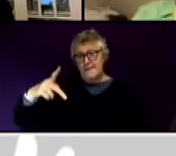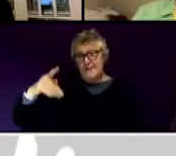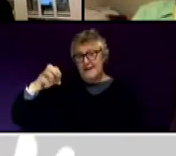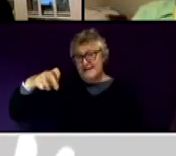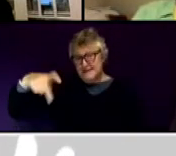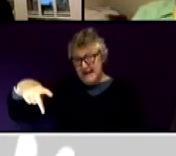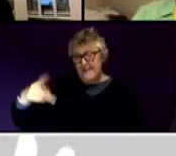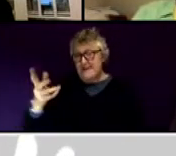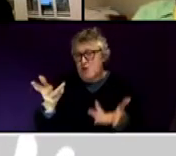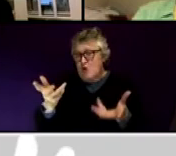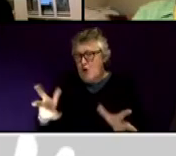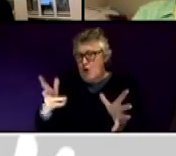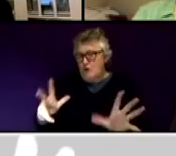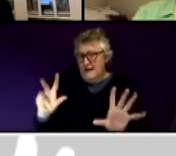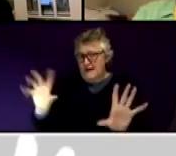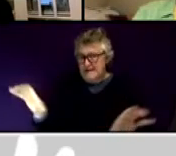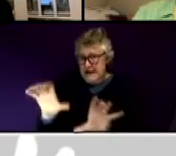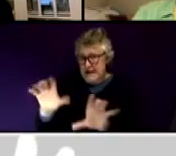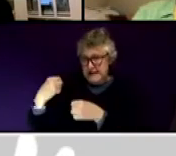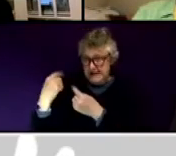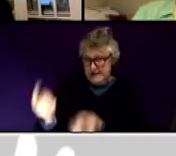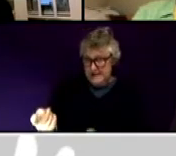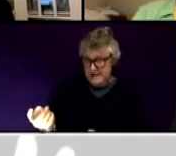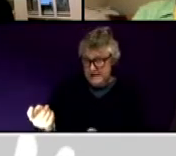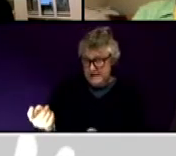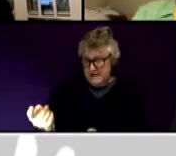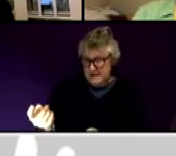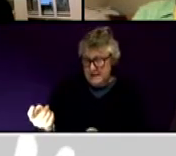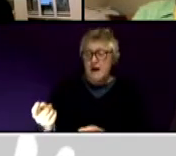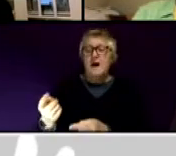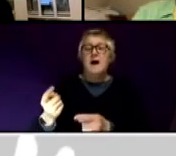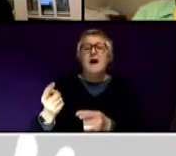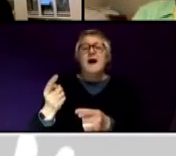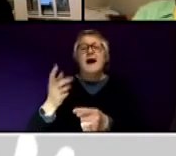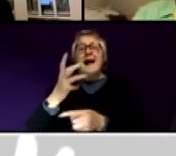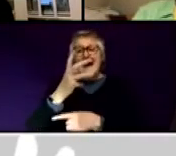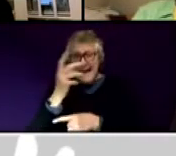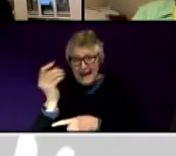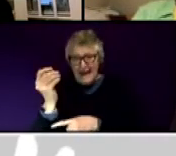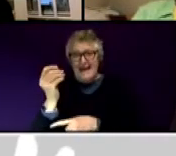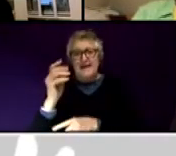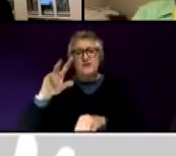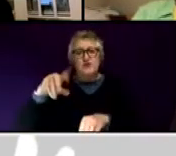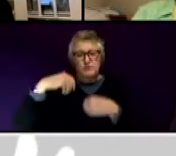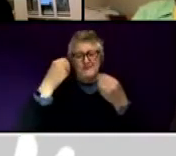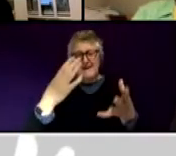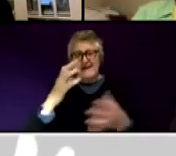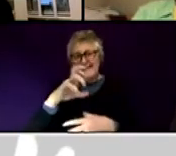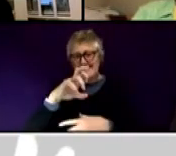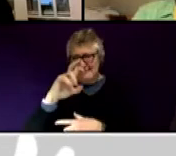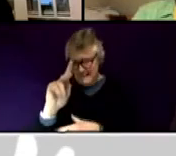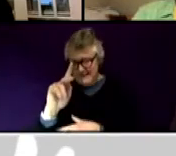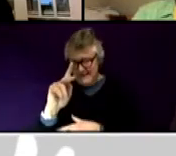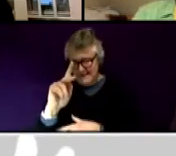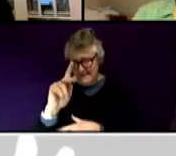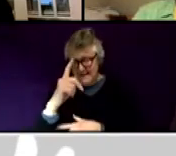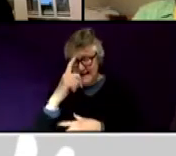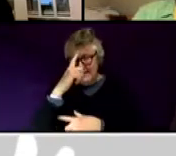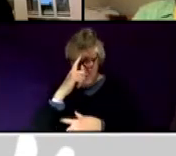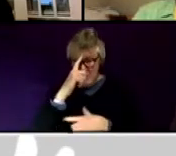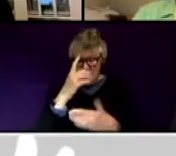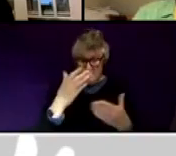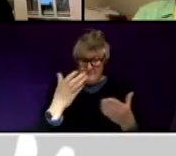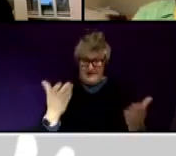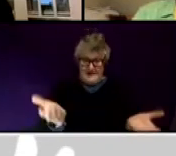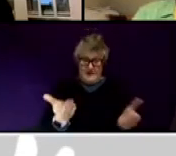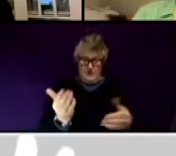link that people could review previously, but I thought in being here tonight, it's good to just